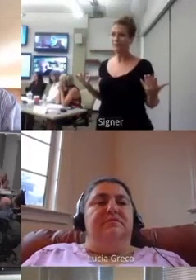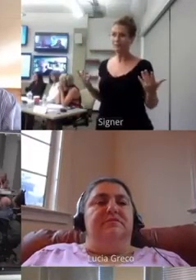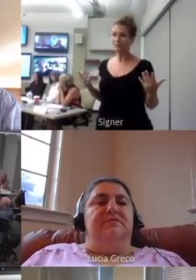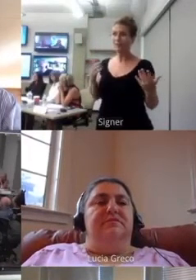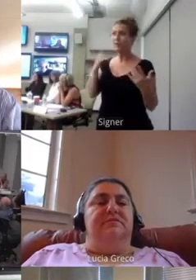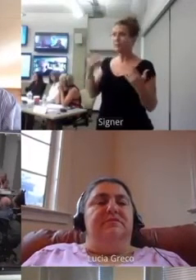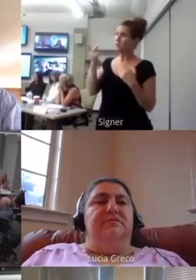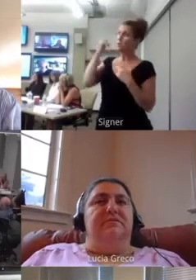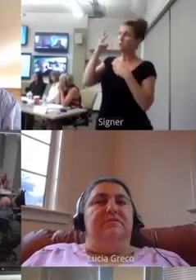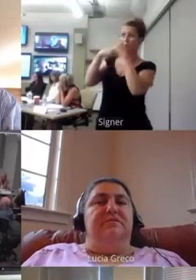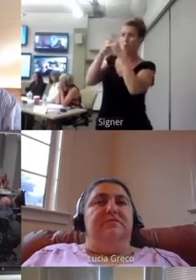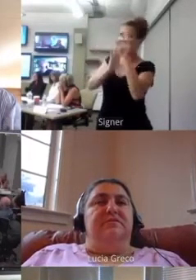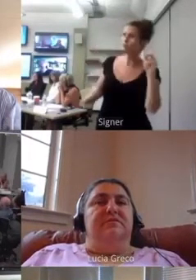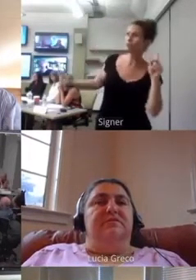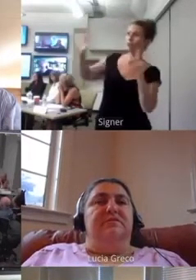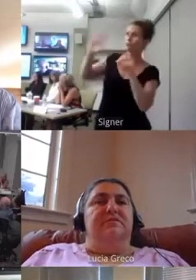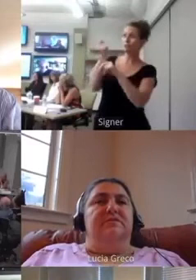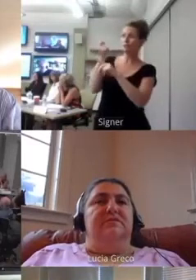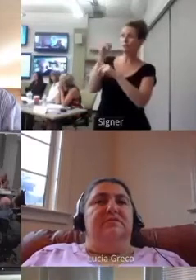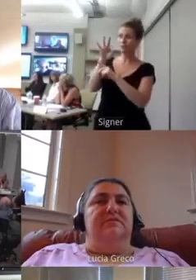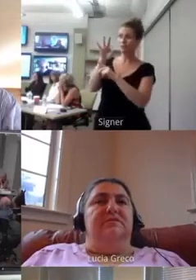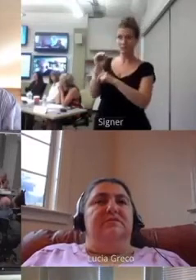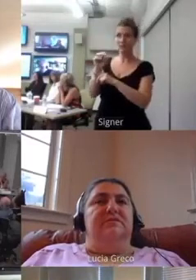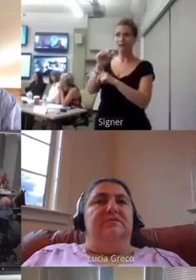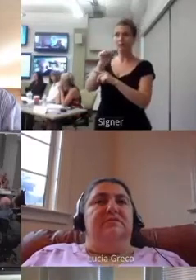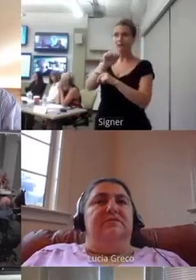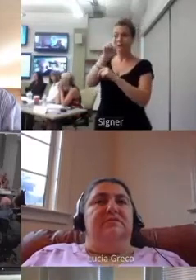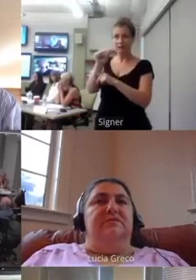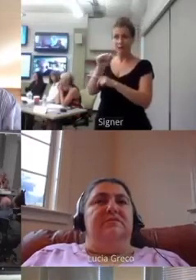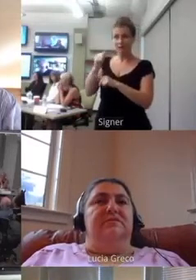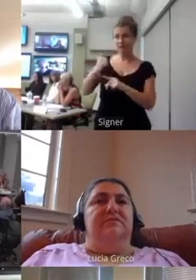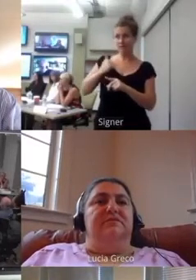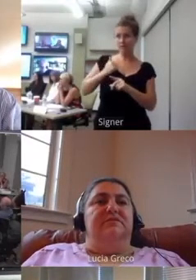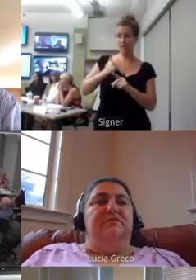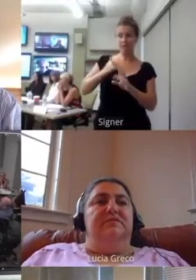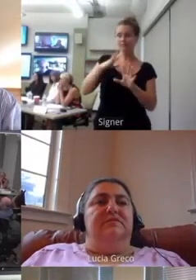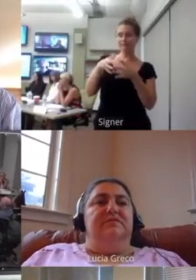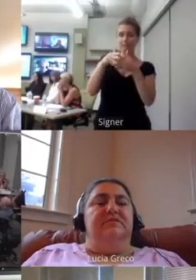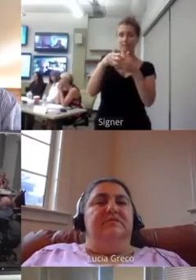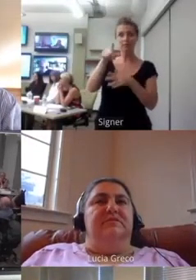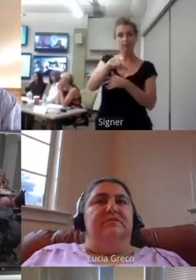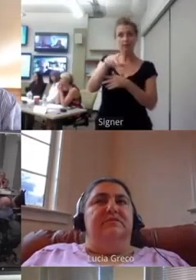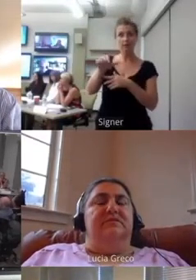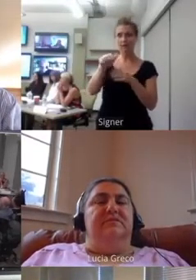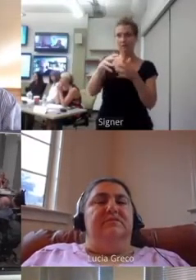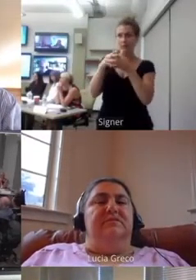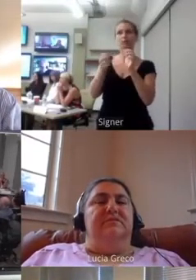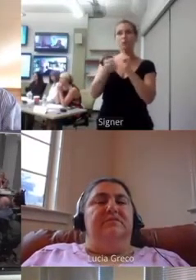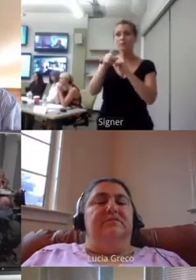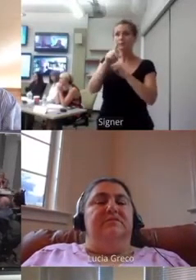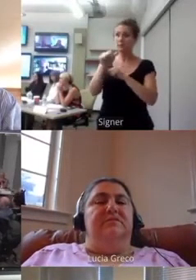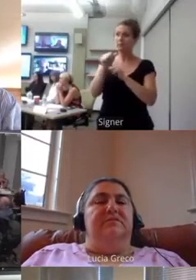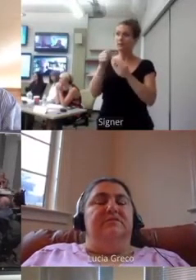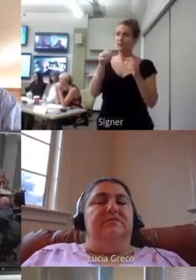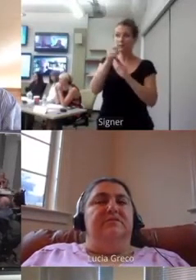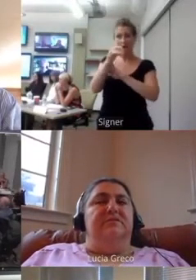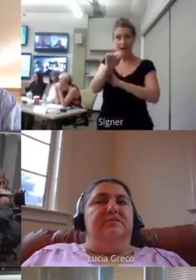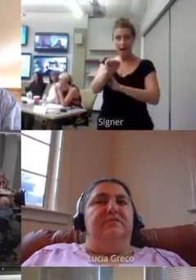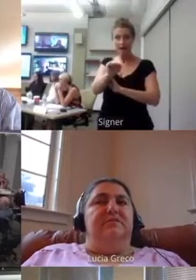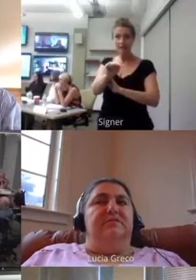in 1990 with the Americans with Disabilities Act, fortified by the UN's adoption over a decade ago of